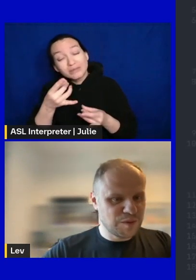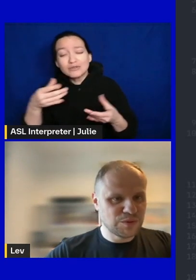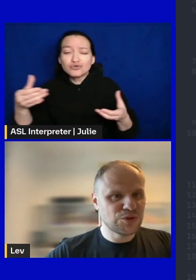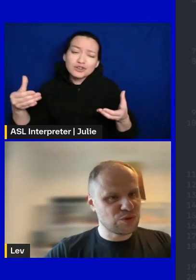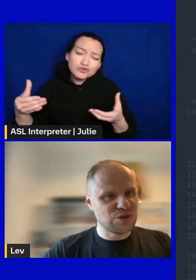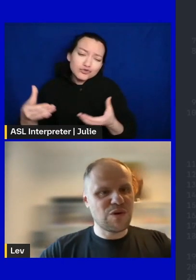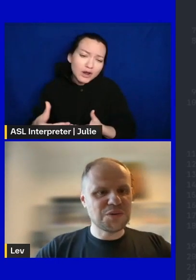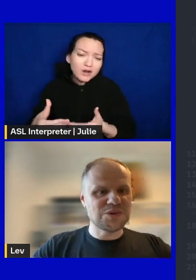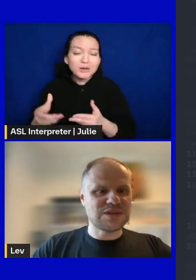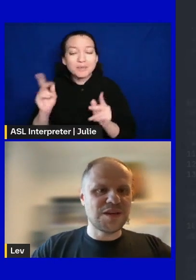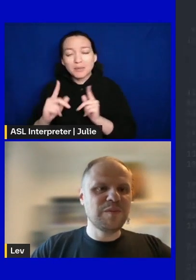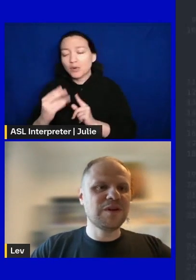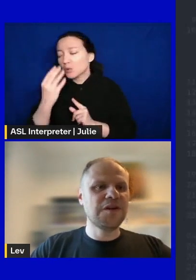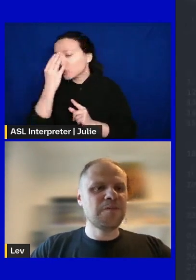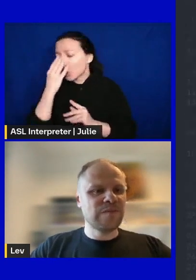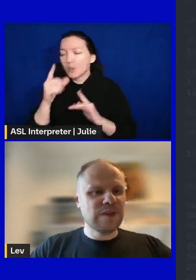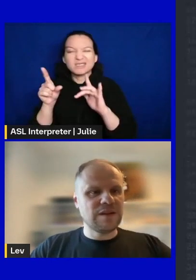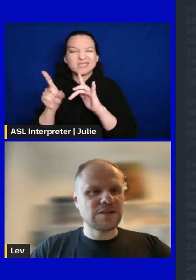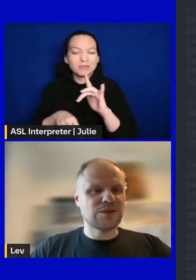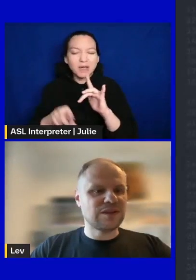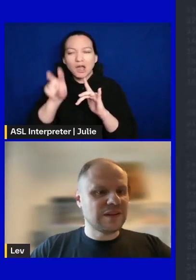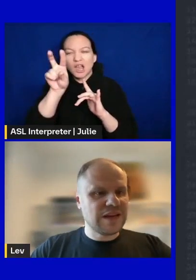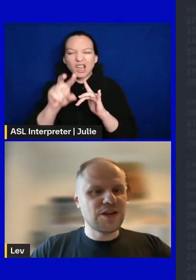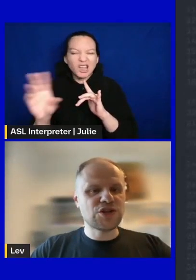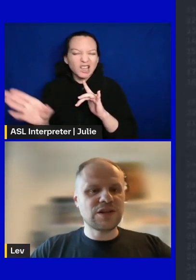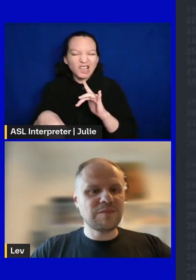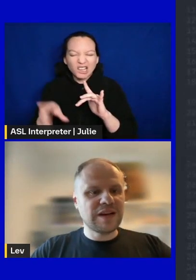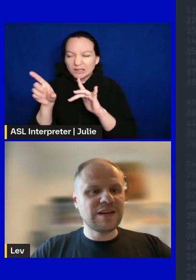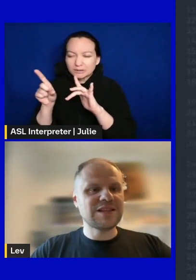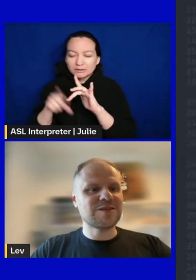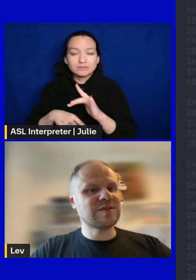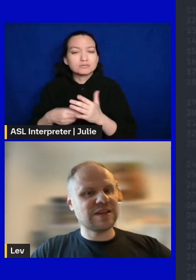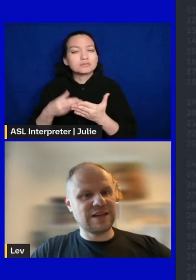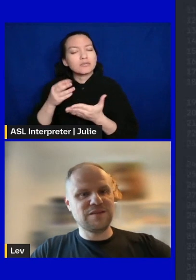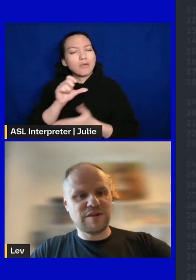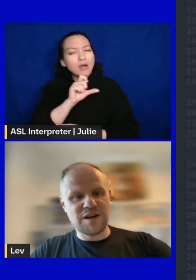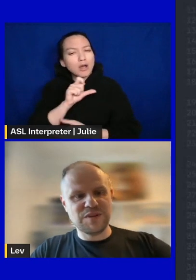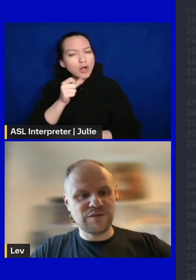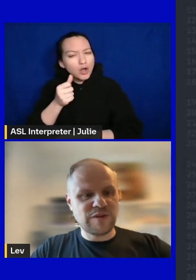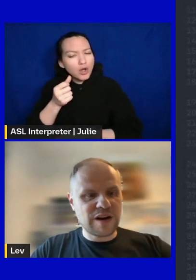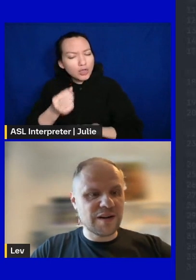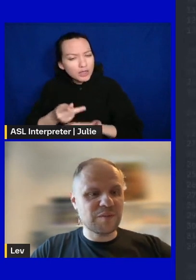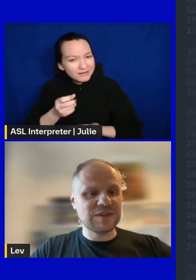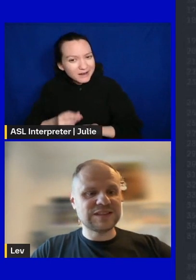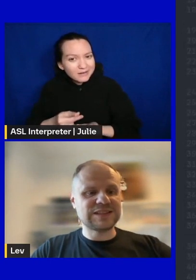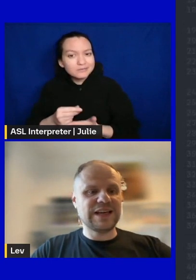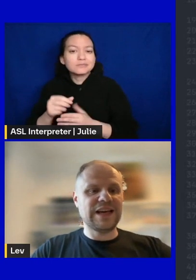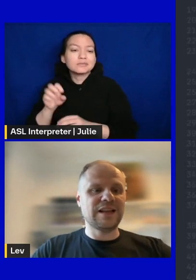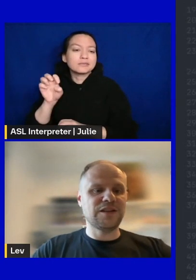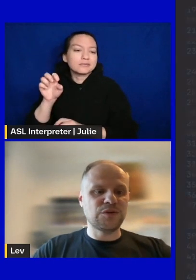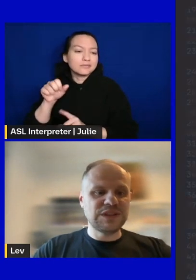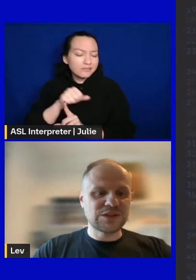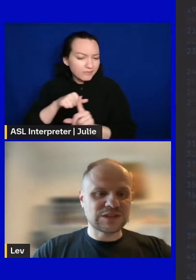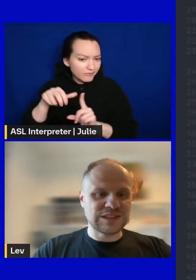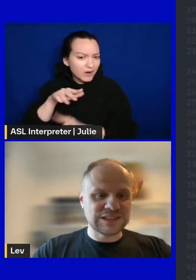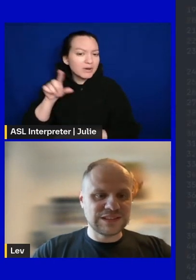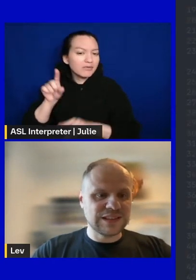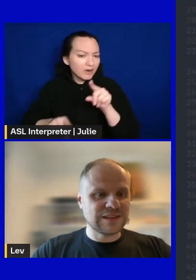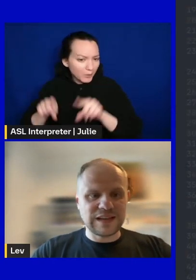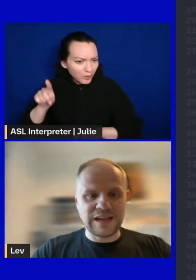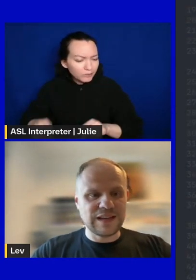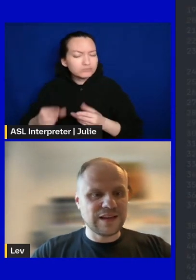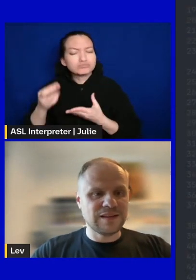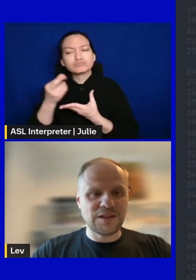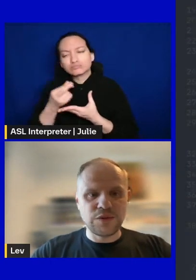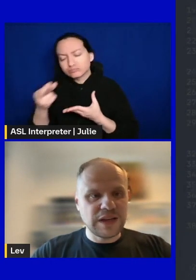that people should know how to skip. There's authentication mechanisms and environment variables and the resources